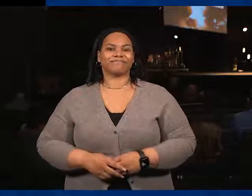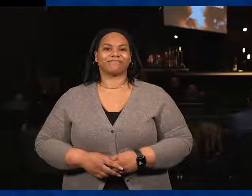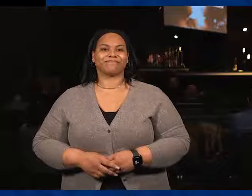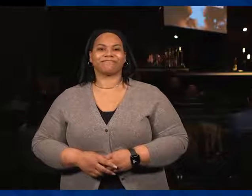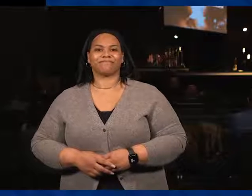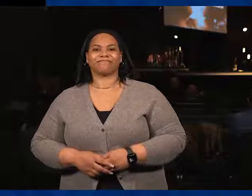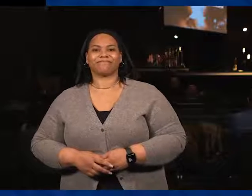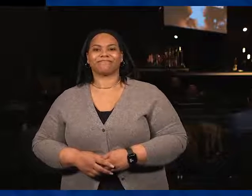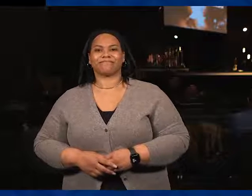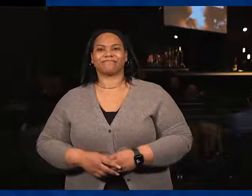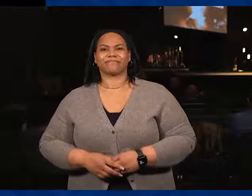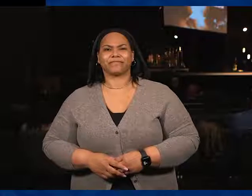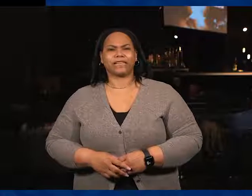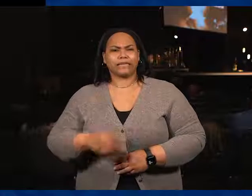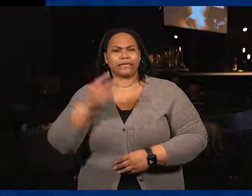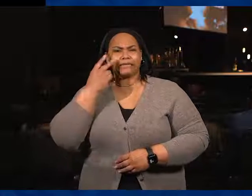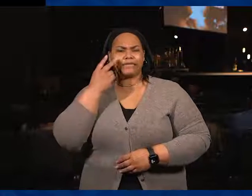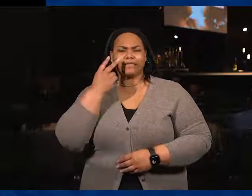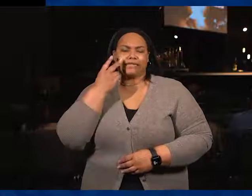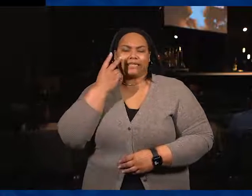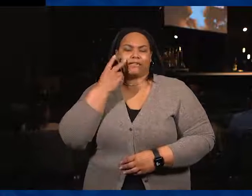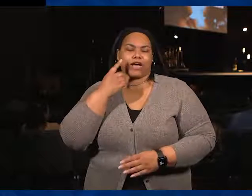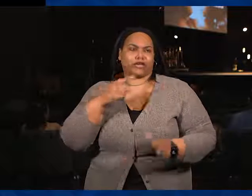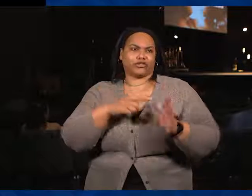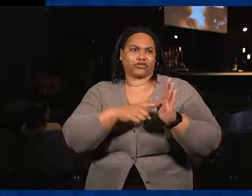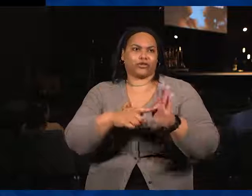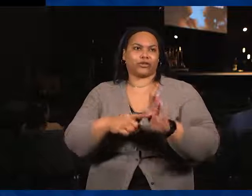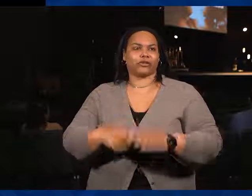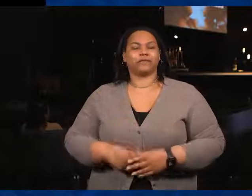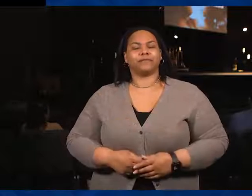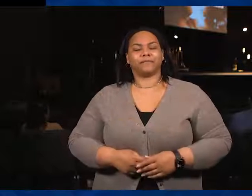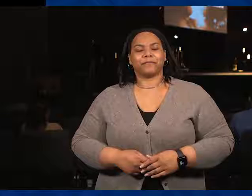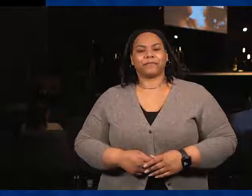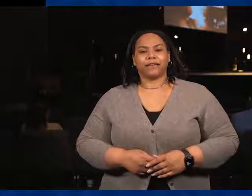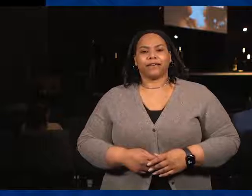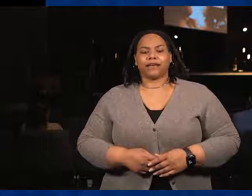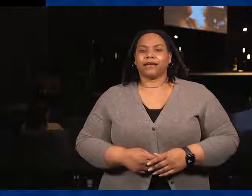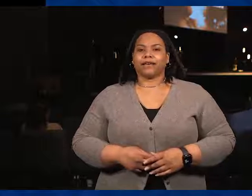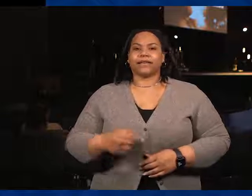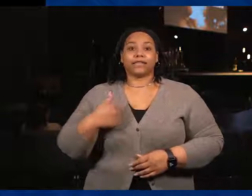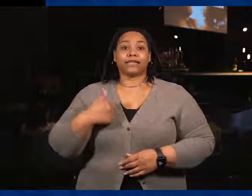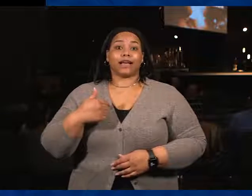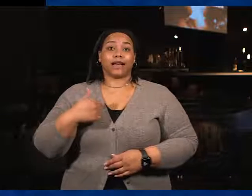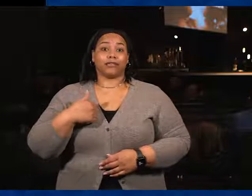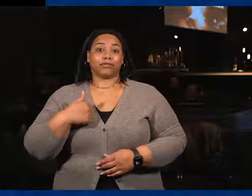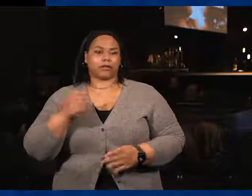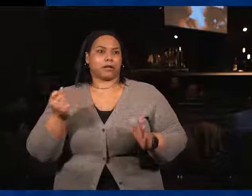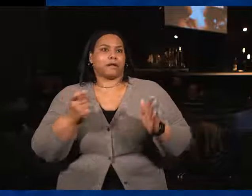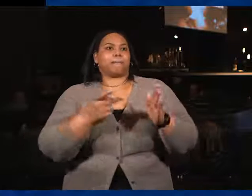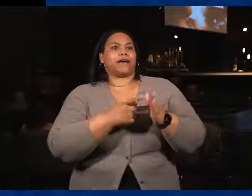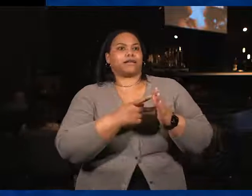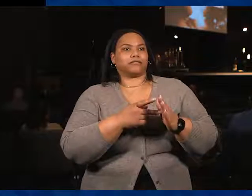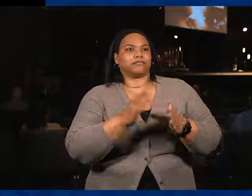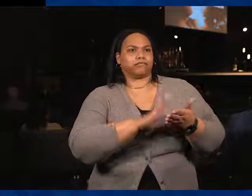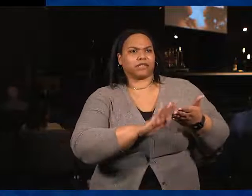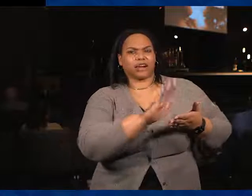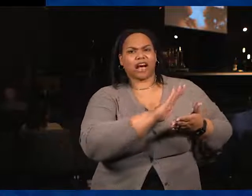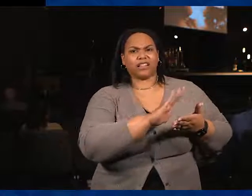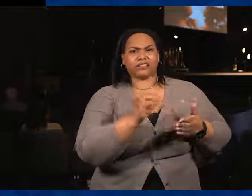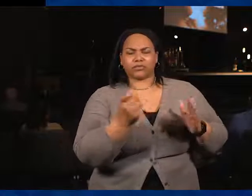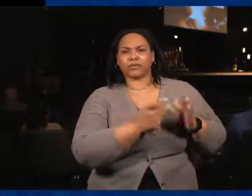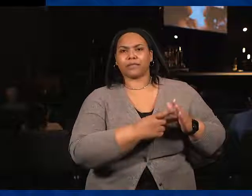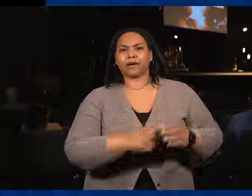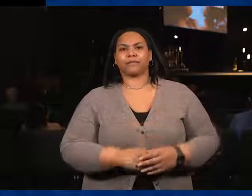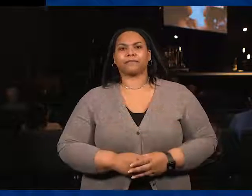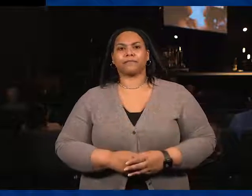All right. Some of y'all ain't saying amen. Let me see if I can illustrate it for you. I told you all I was at this alumni function back in Morehouse, and one of the things Morehouse